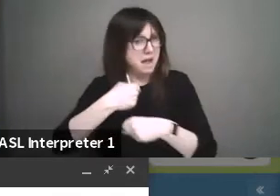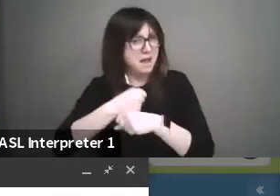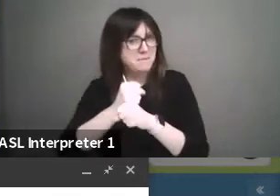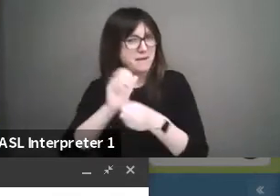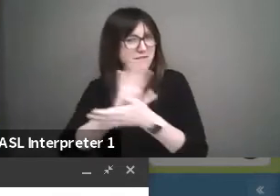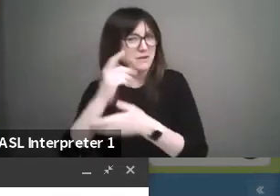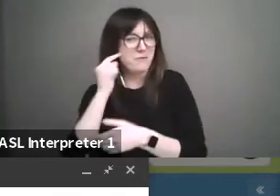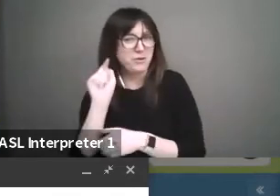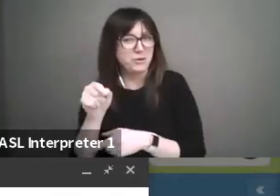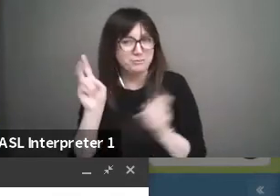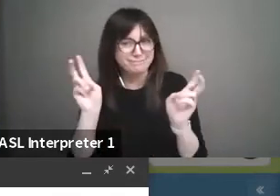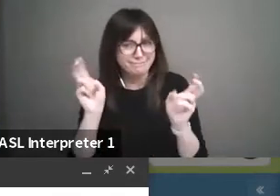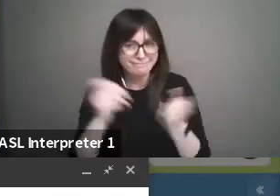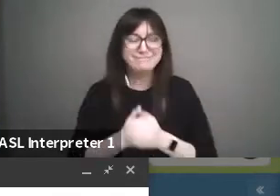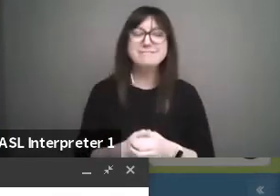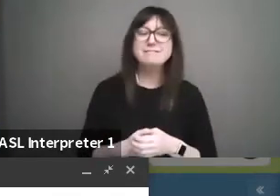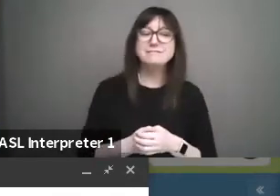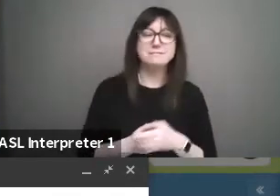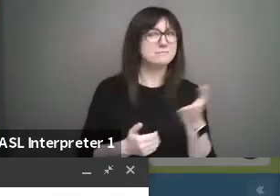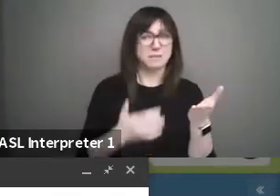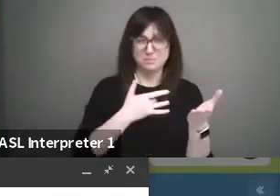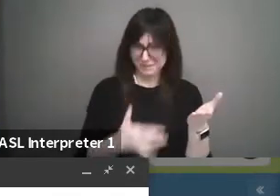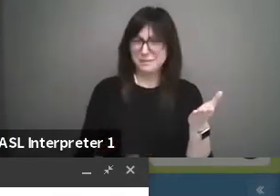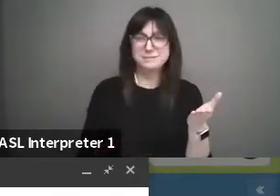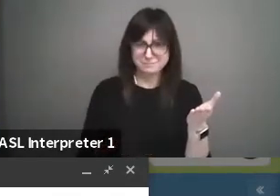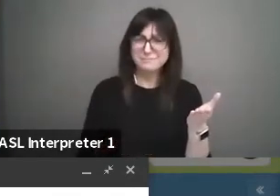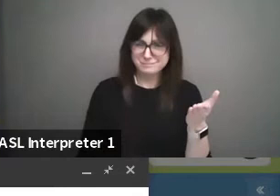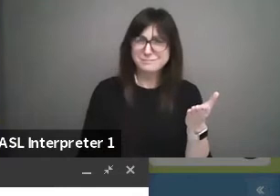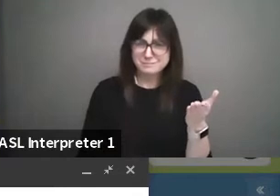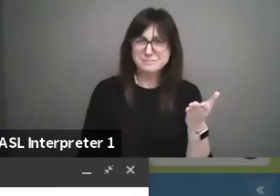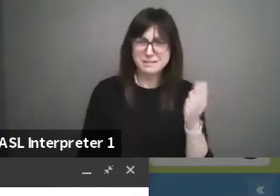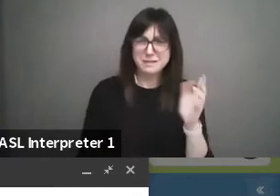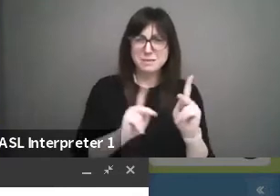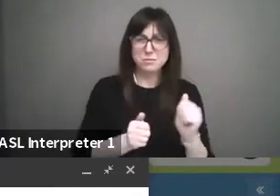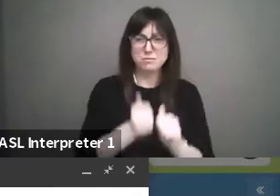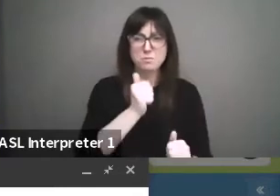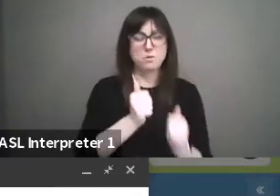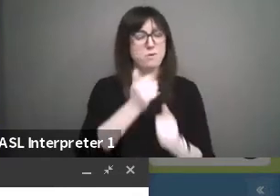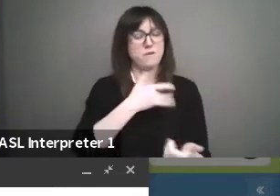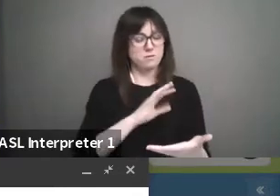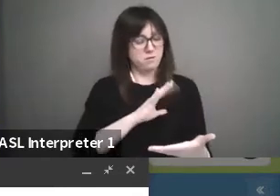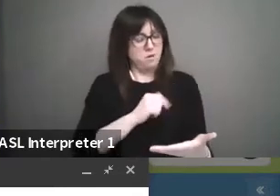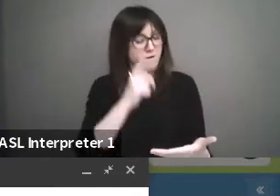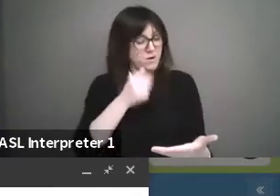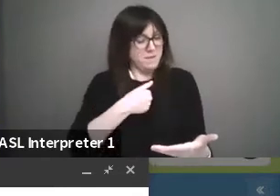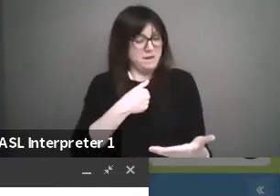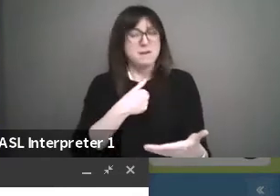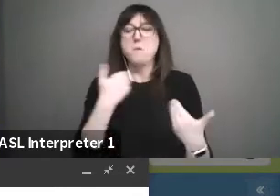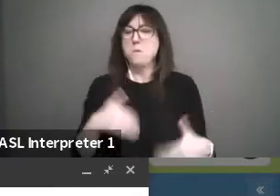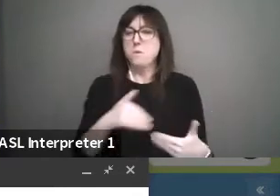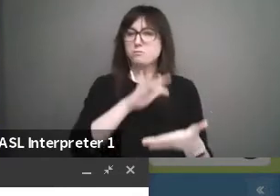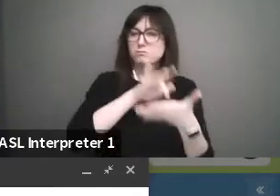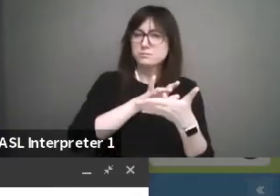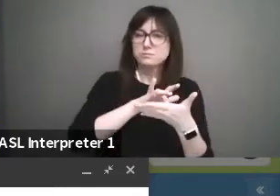you. Hands down, the best subject line when using video, personally. And when we're ready to attach